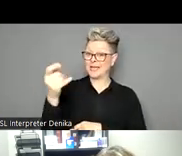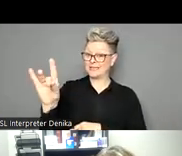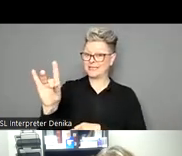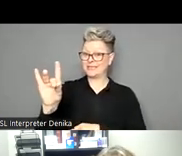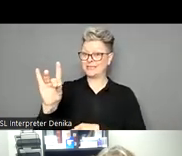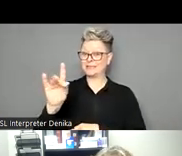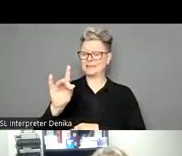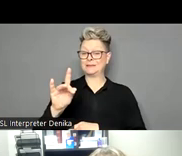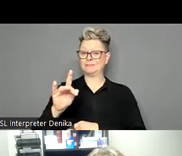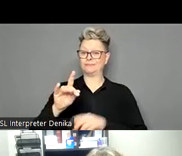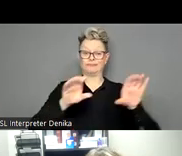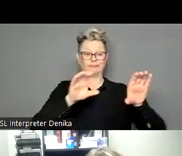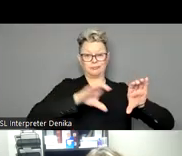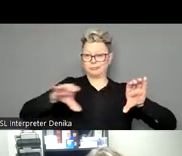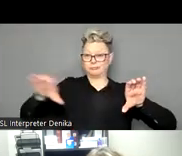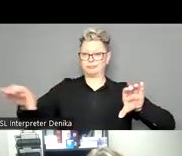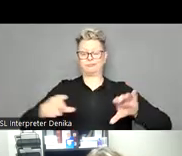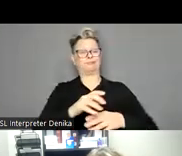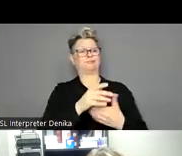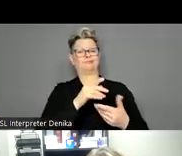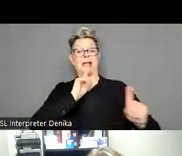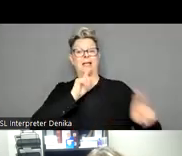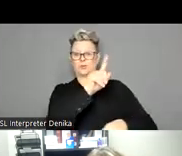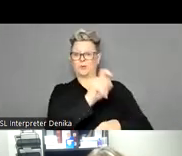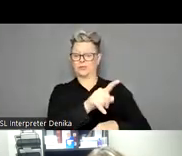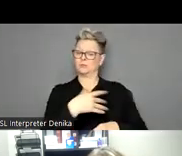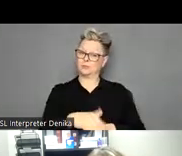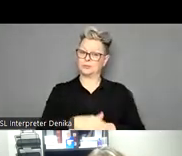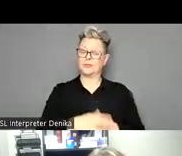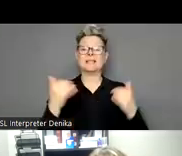So I am going to stop sharing.